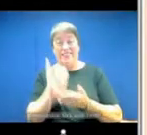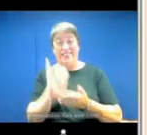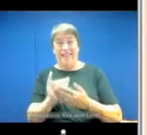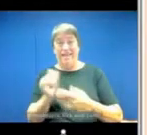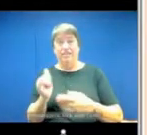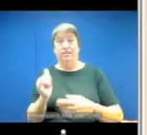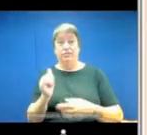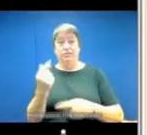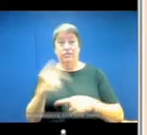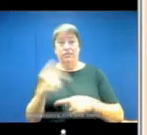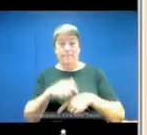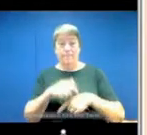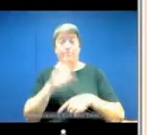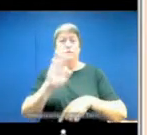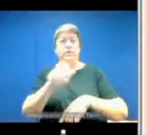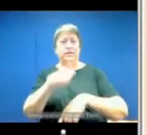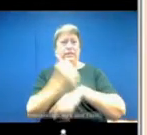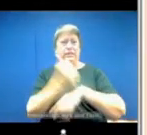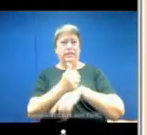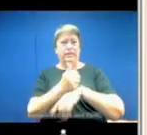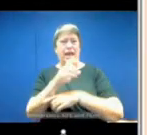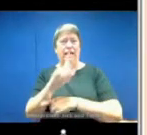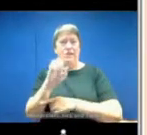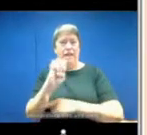the discovery process takes place.